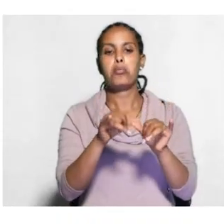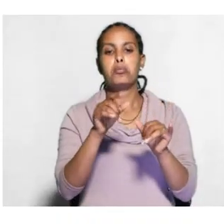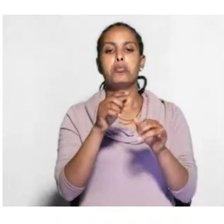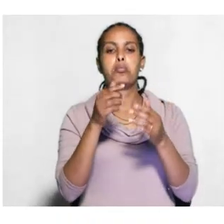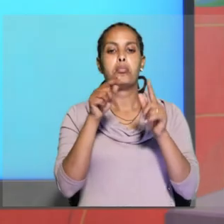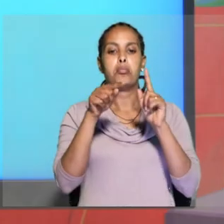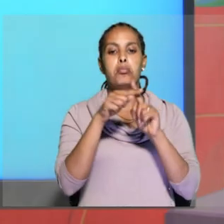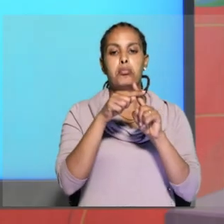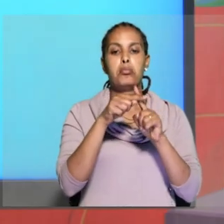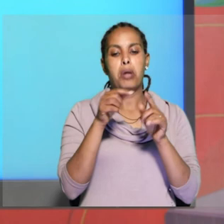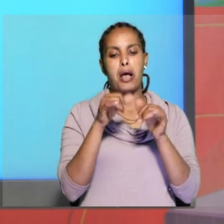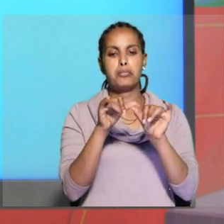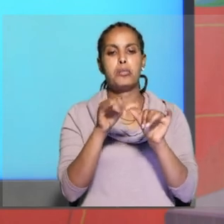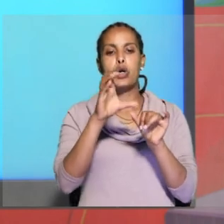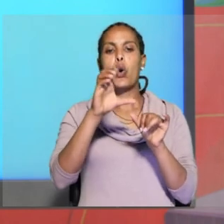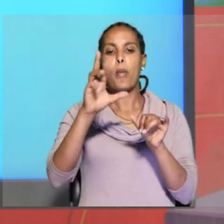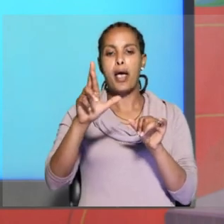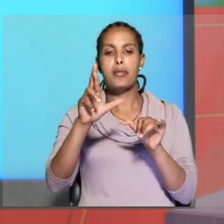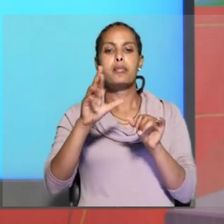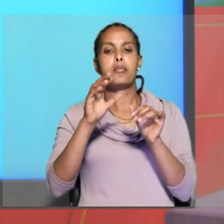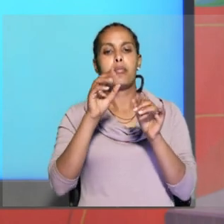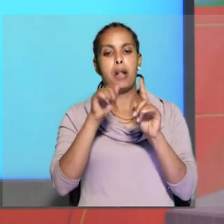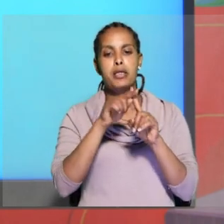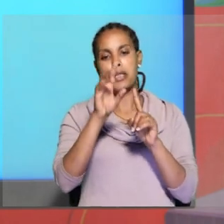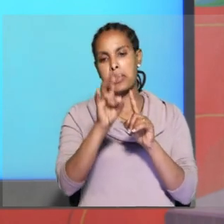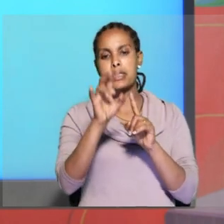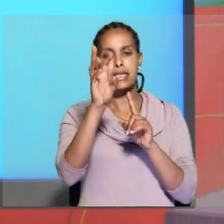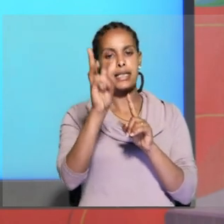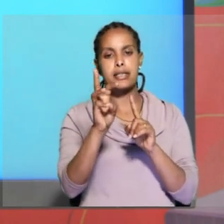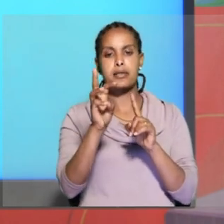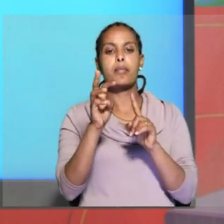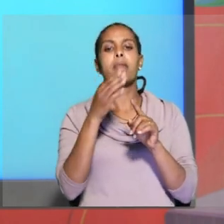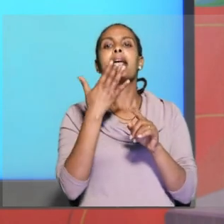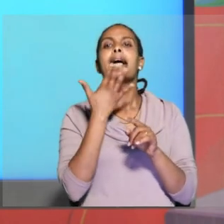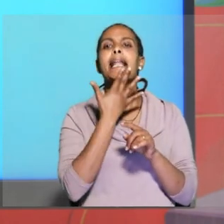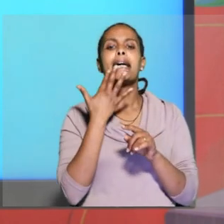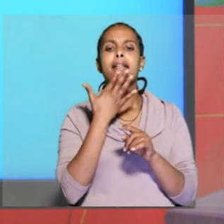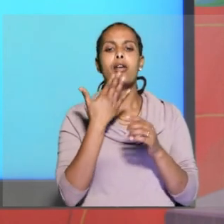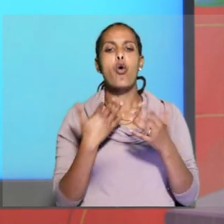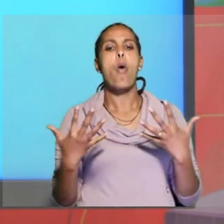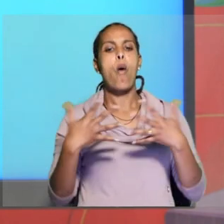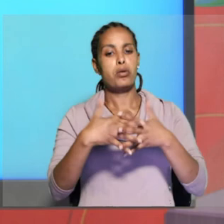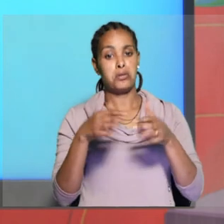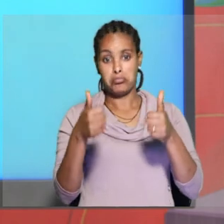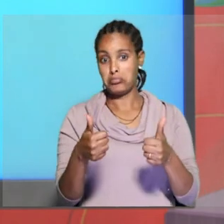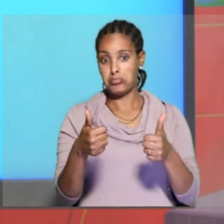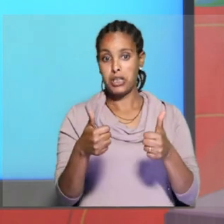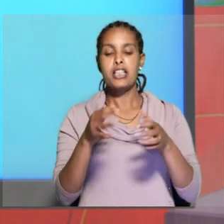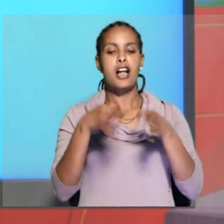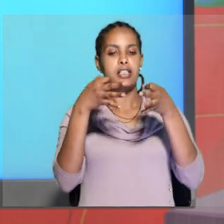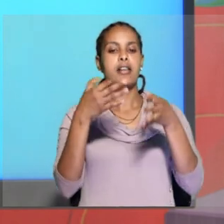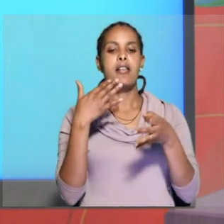plus 3, chromium plus 7, chromium plus 6, and so on. Make colored compounds.